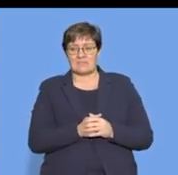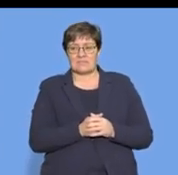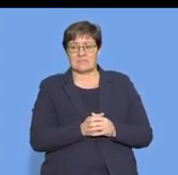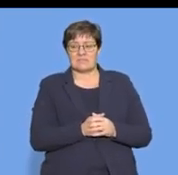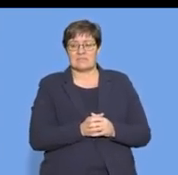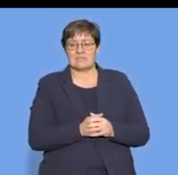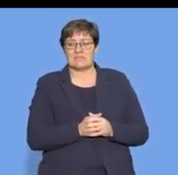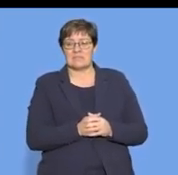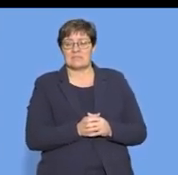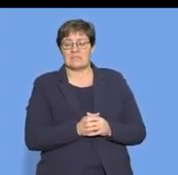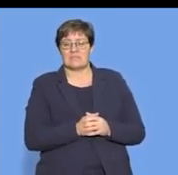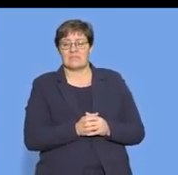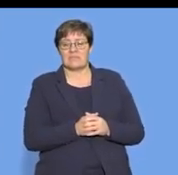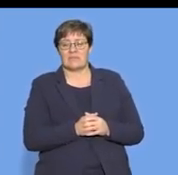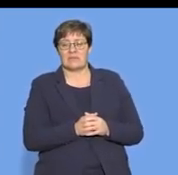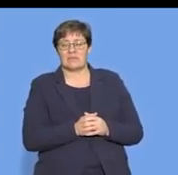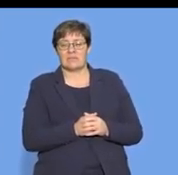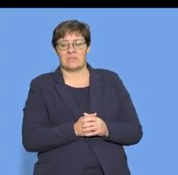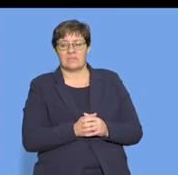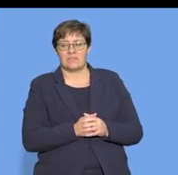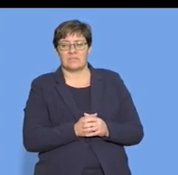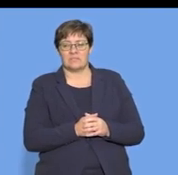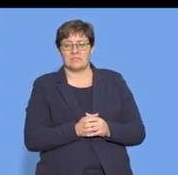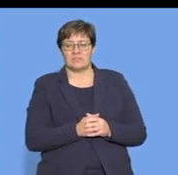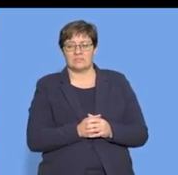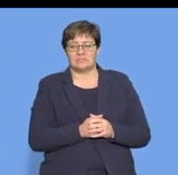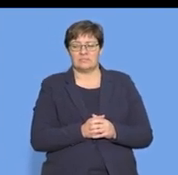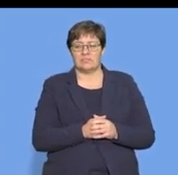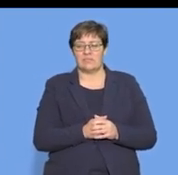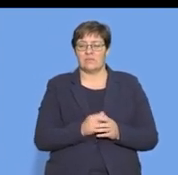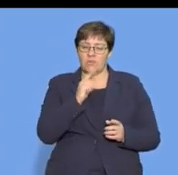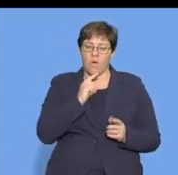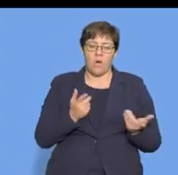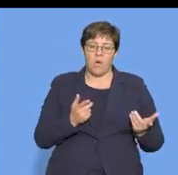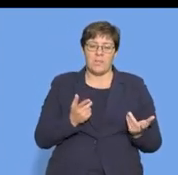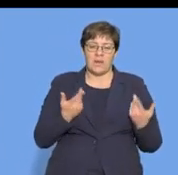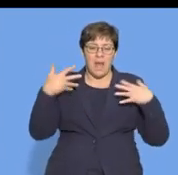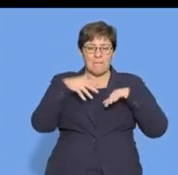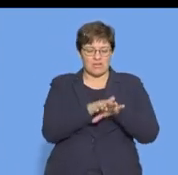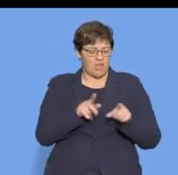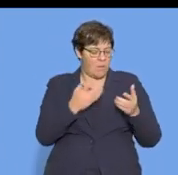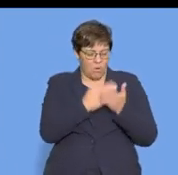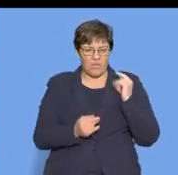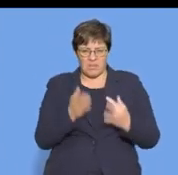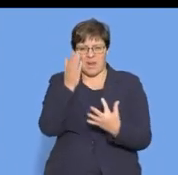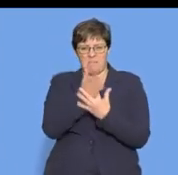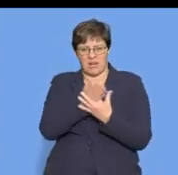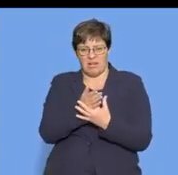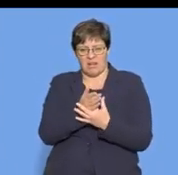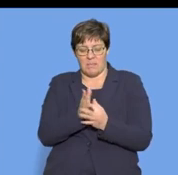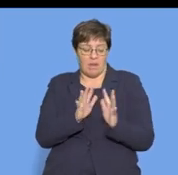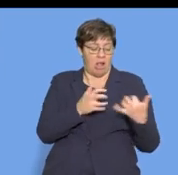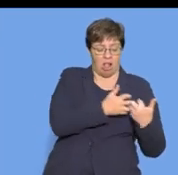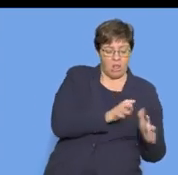those characteristics as well as those characteristics that were common to reptiles. All right, because